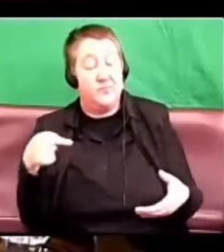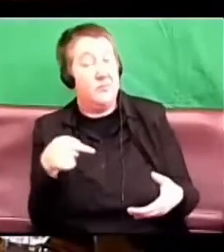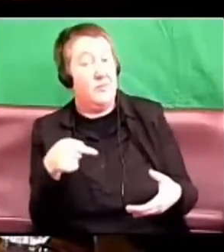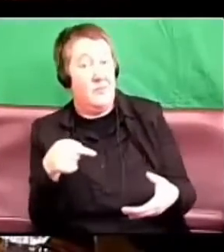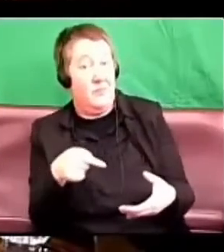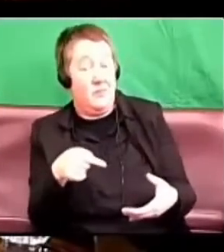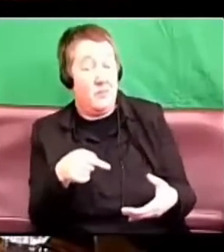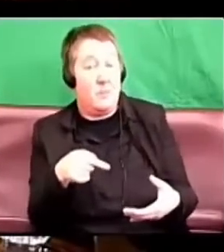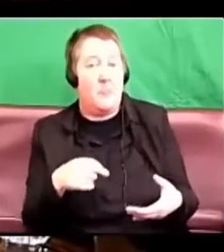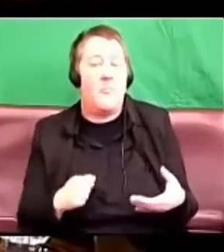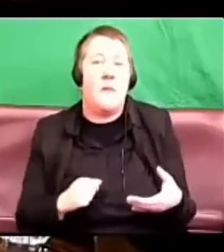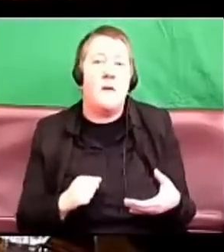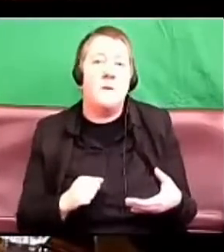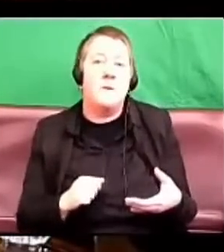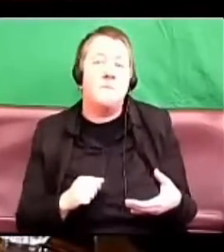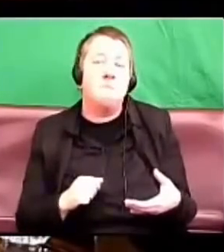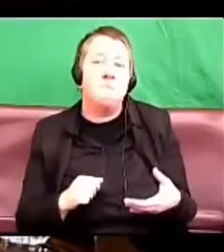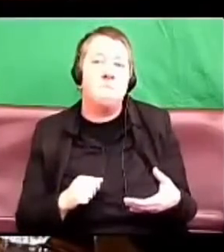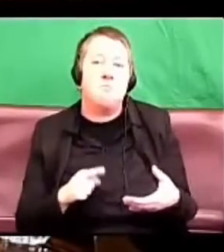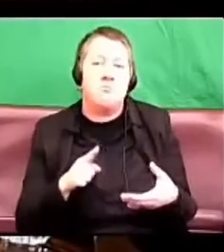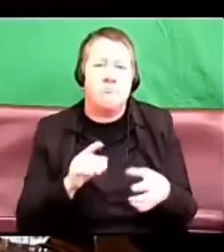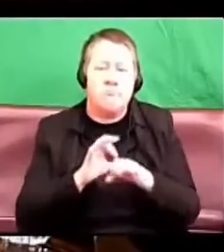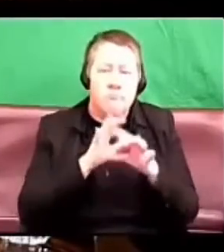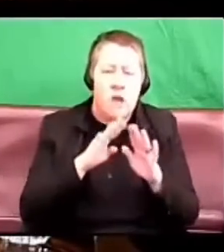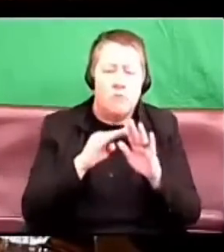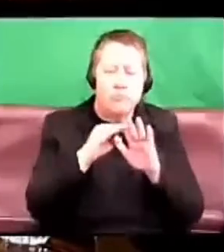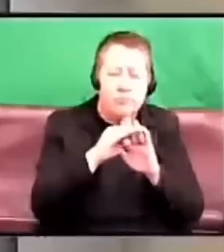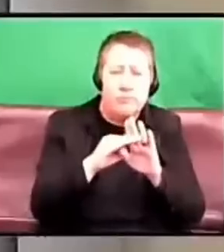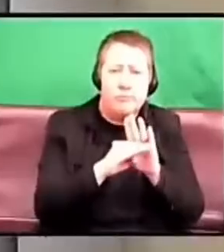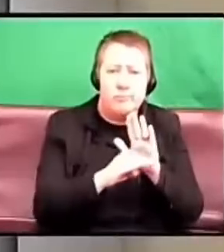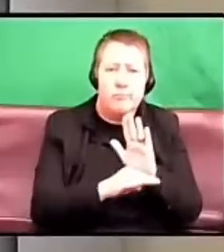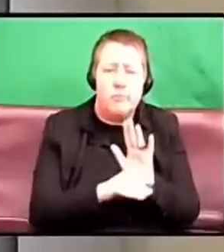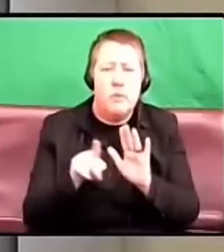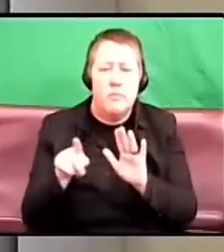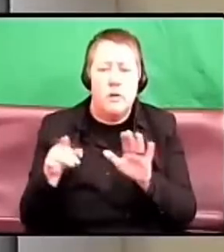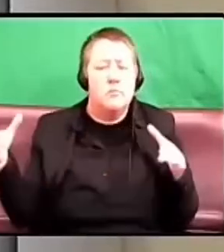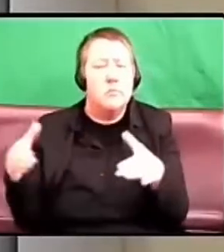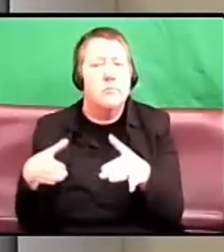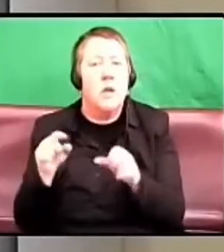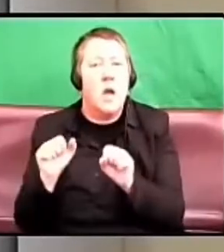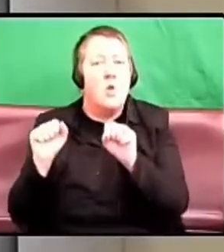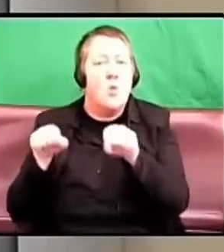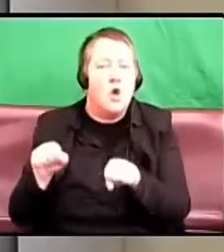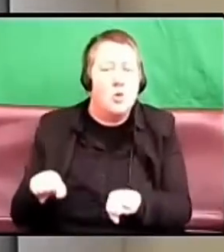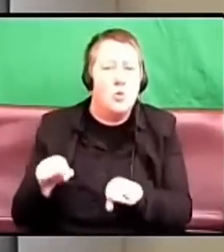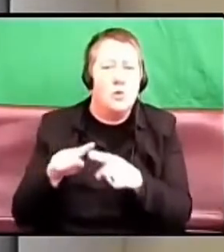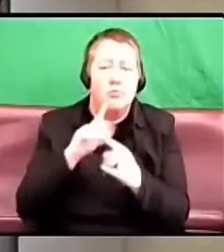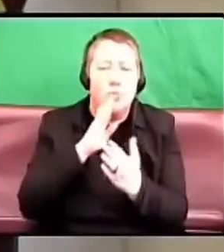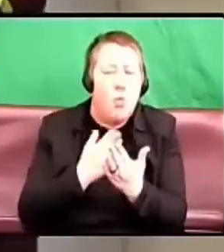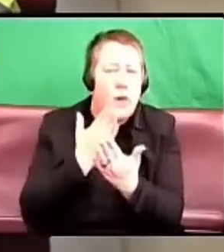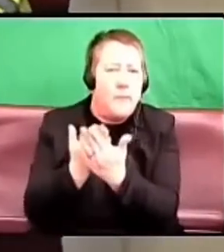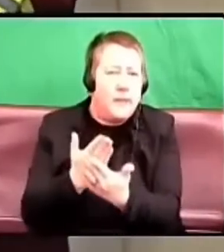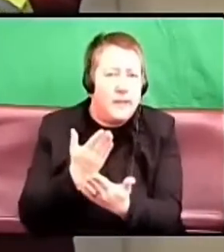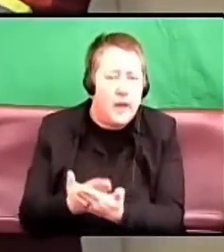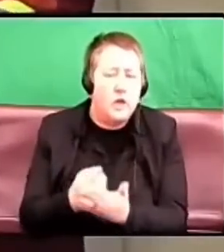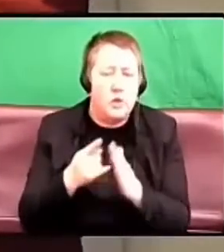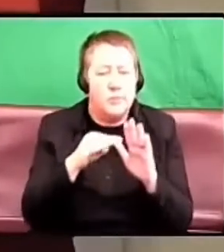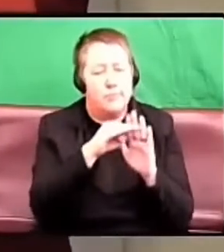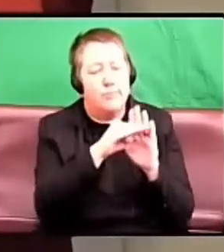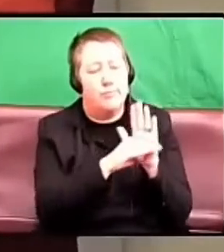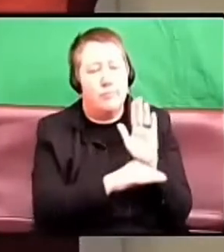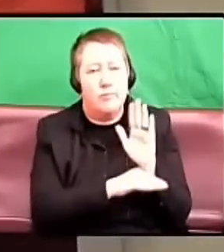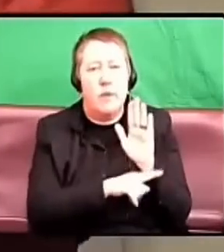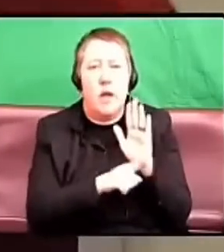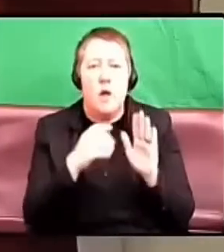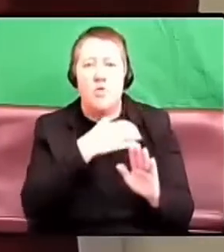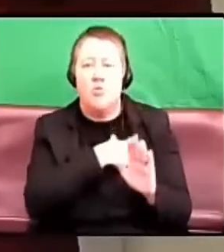Action outlined the resolutions and recommendations of the summit for heads of state